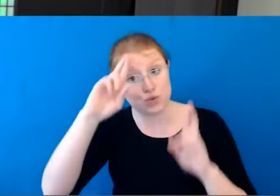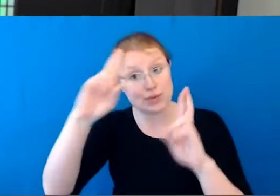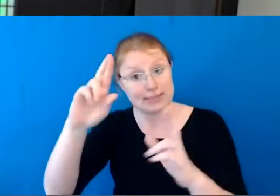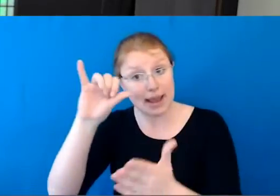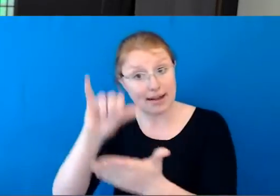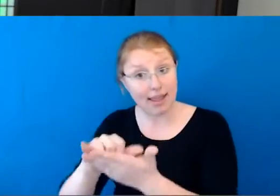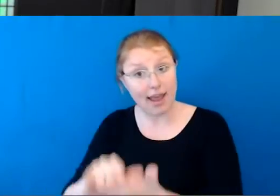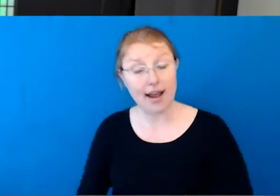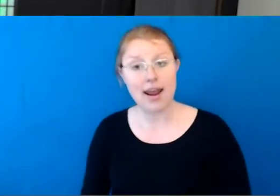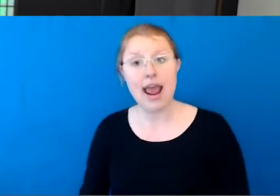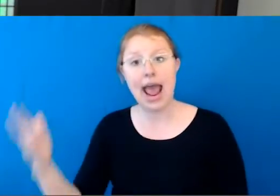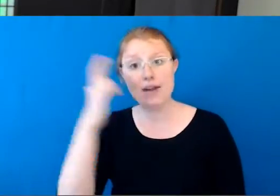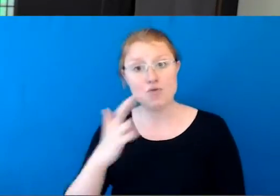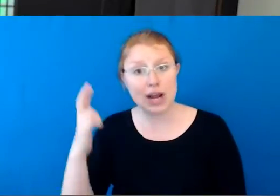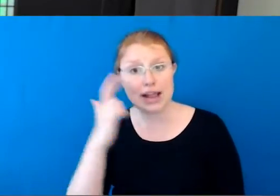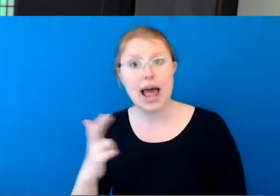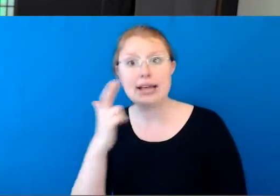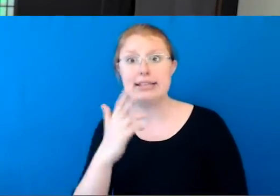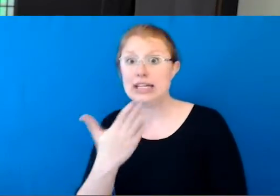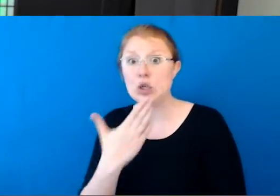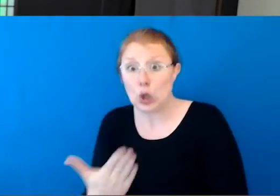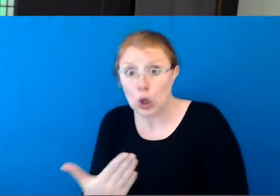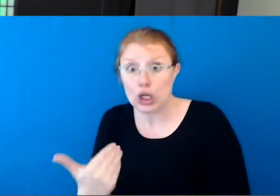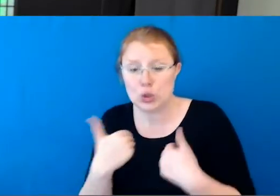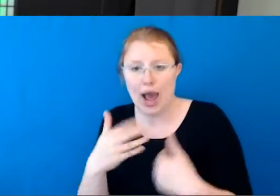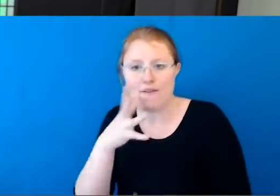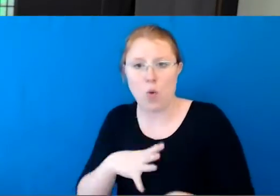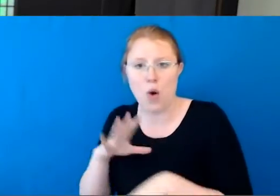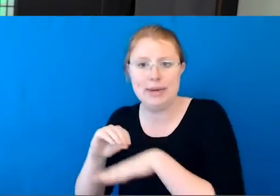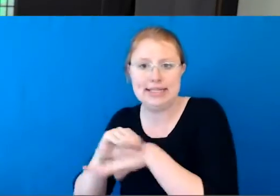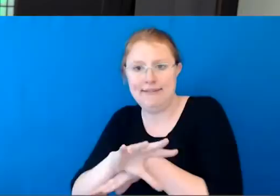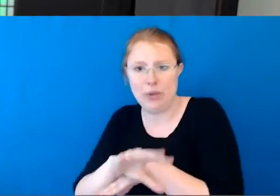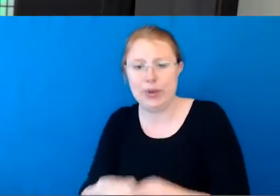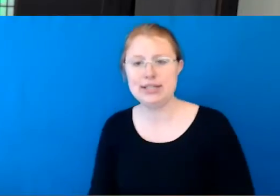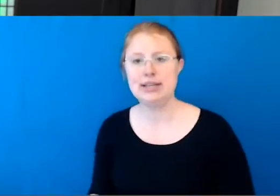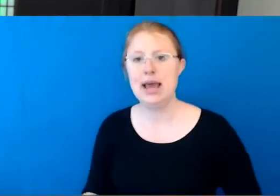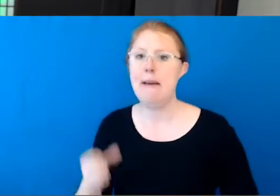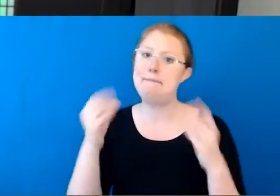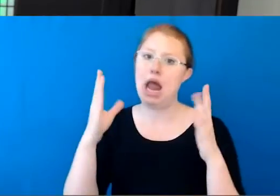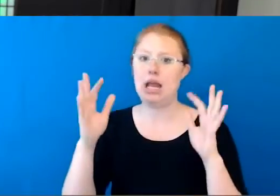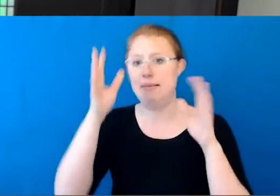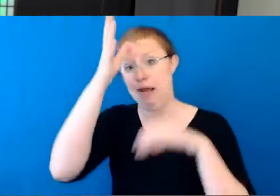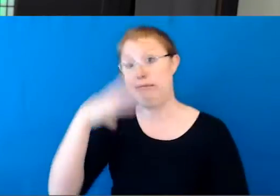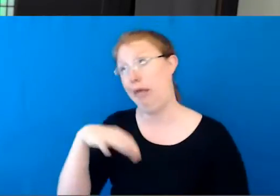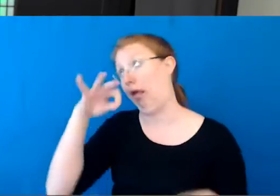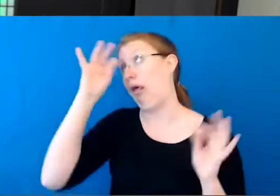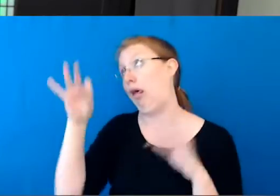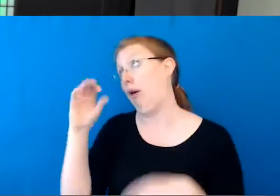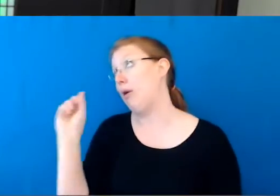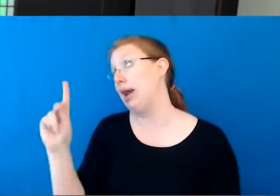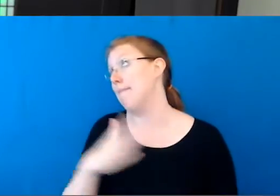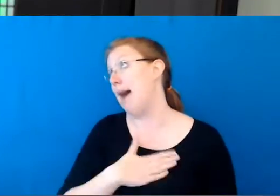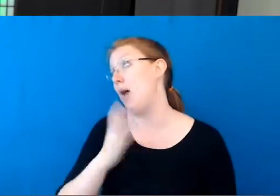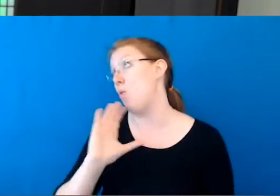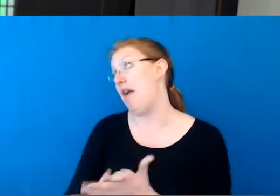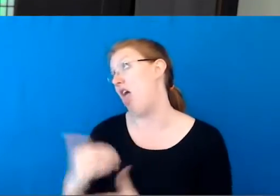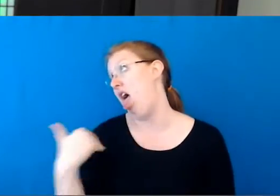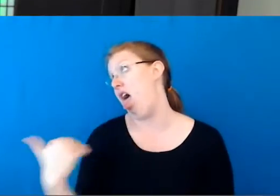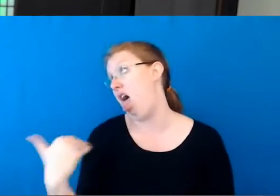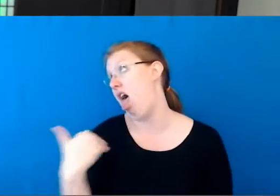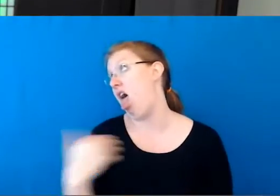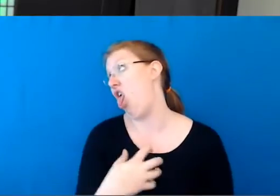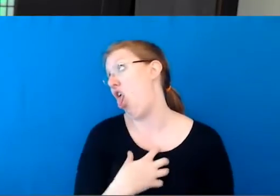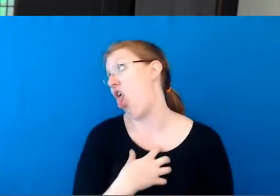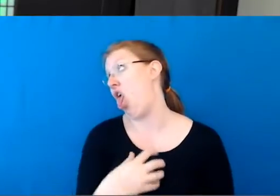good thing. And I know that there are men all over the place who are rolling their eyes. Like, if you knew my wife, you know, she'd nag you until your ears fell off. And, you know,